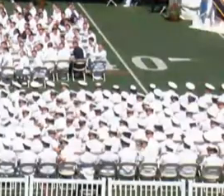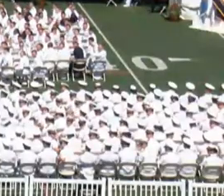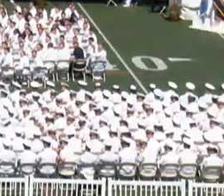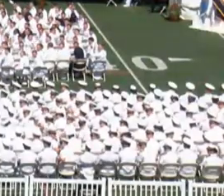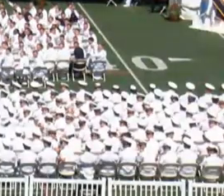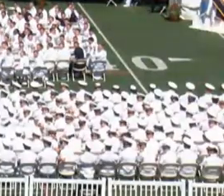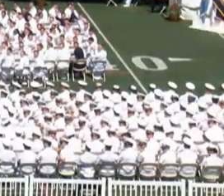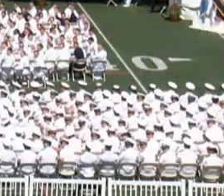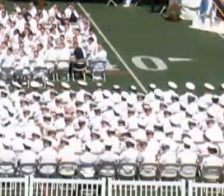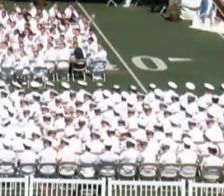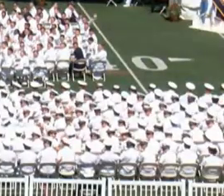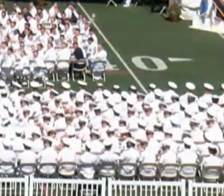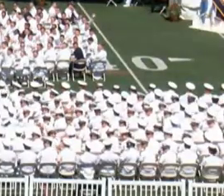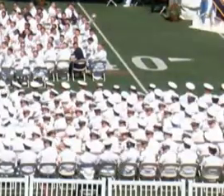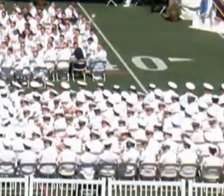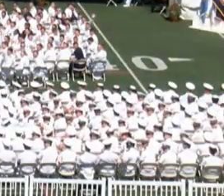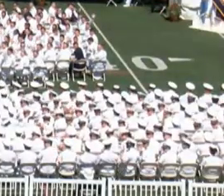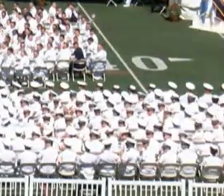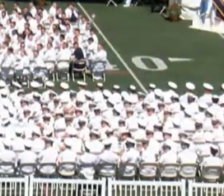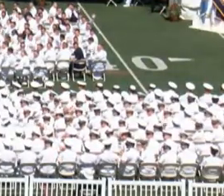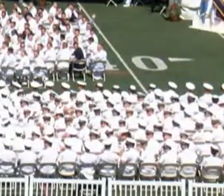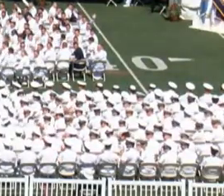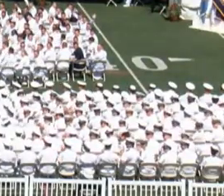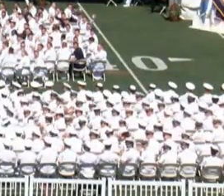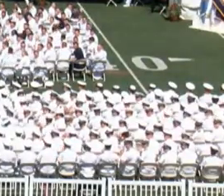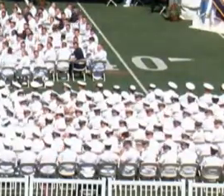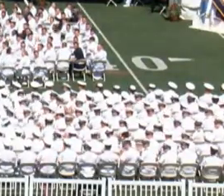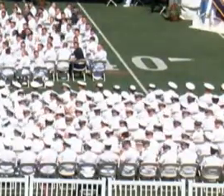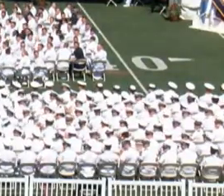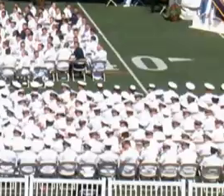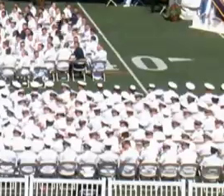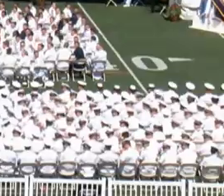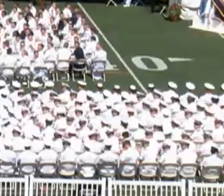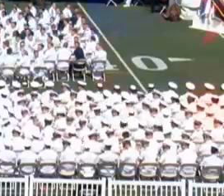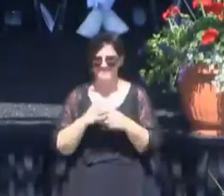Look at all of them. You guys are looking beautiful out there.